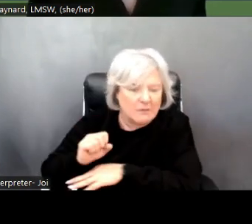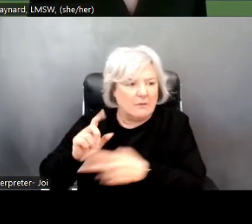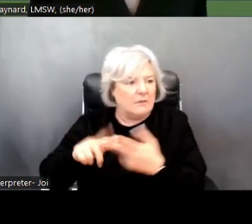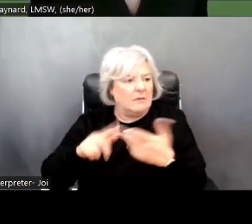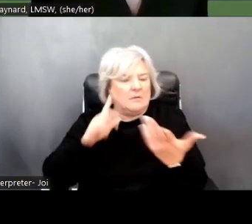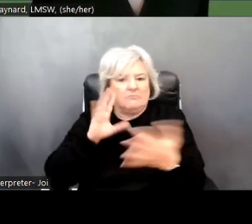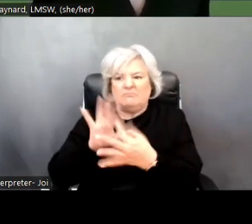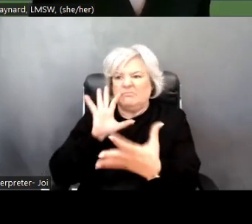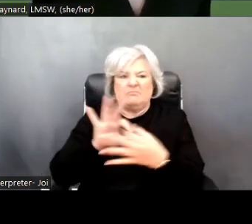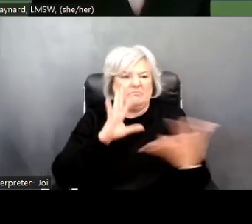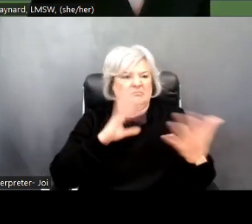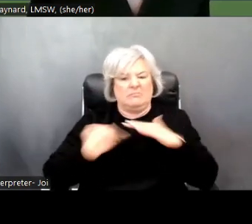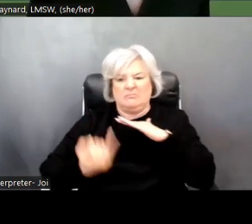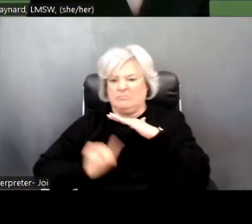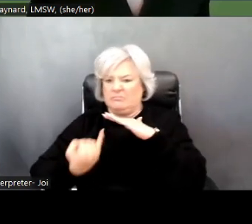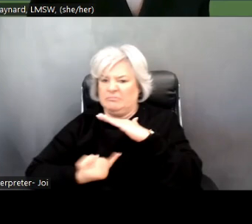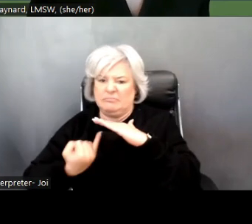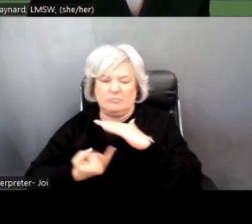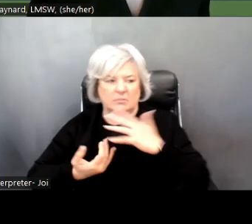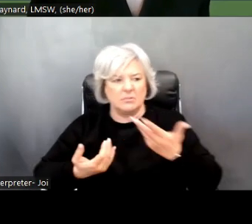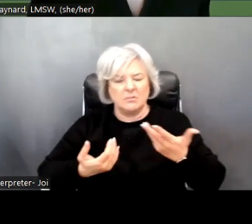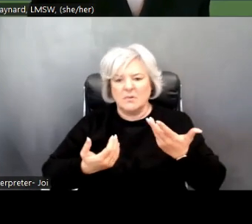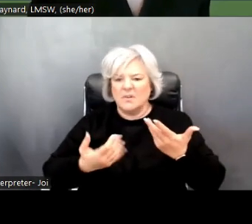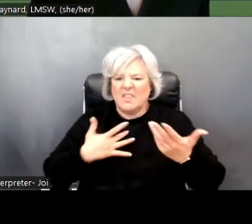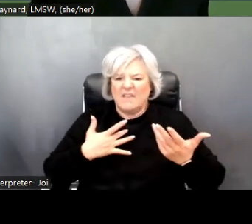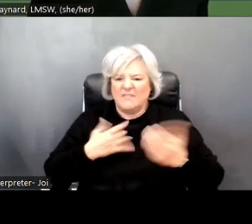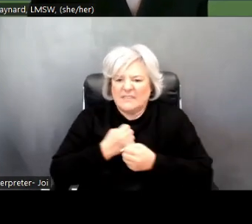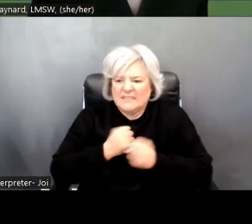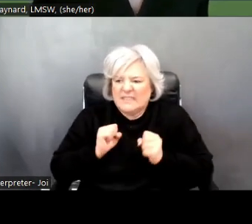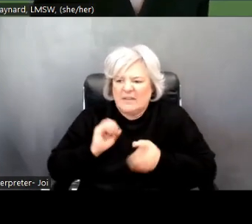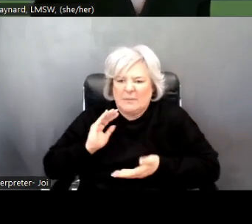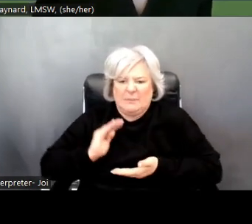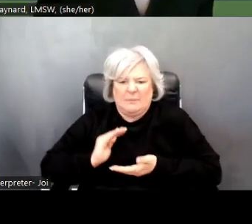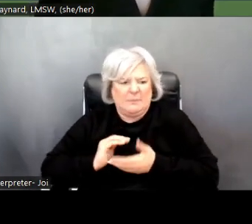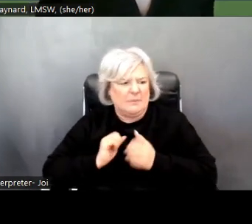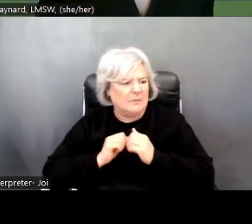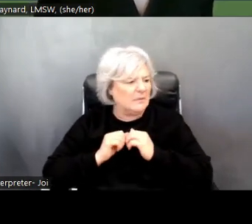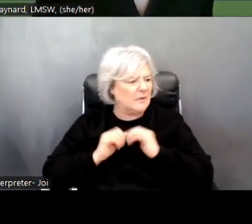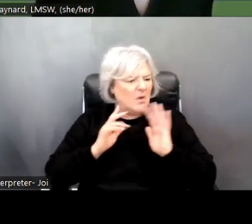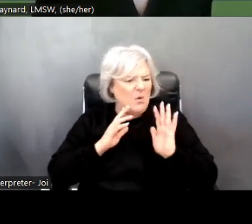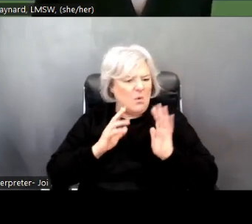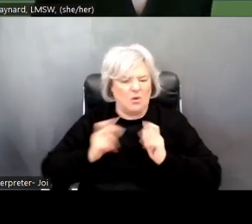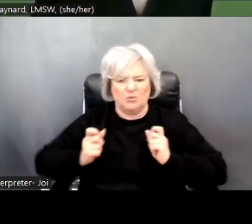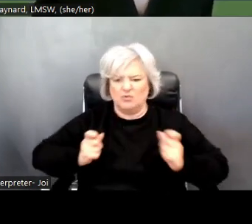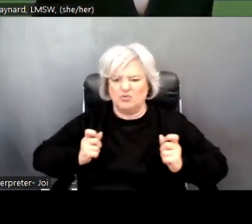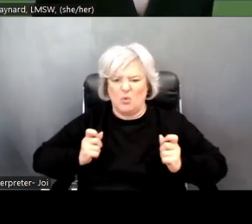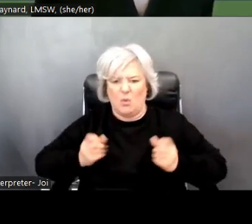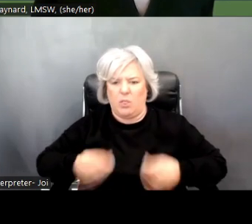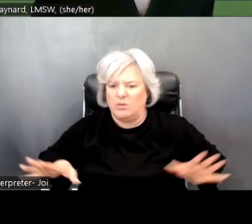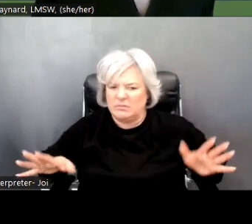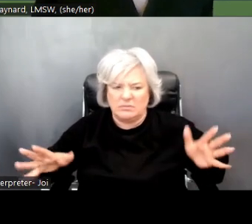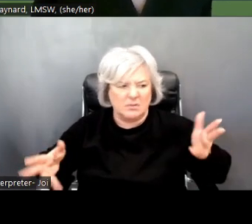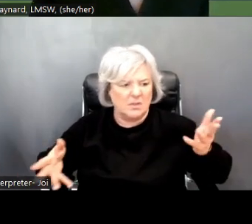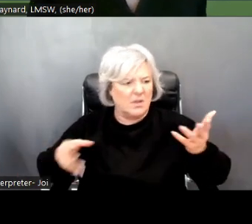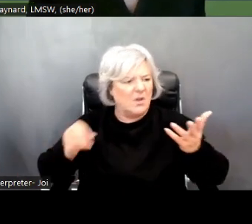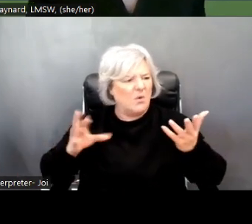see isolation, diminished felt safety, and a sense of personal control. That ability